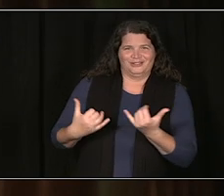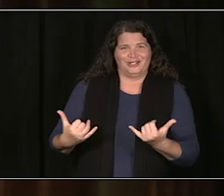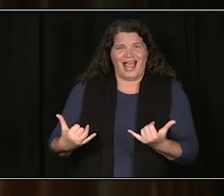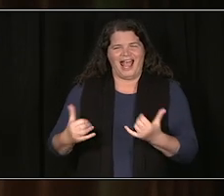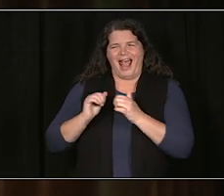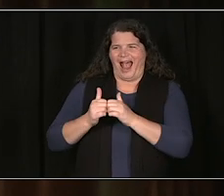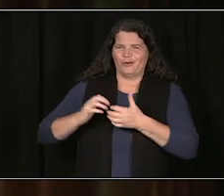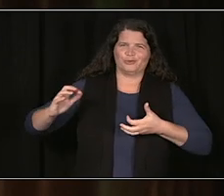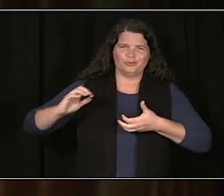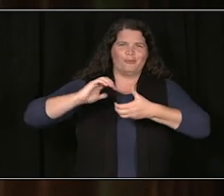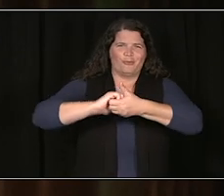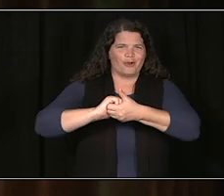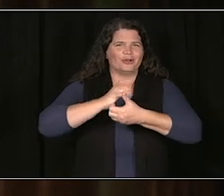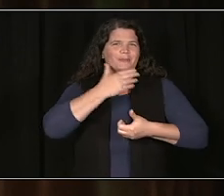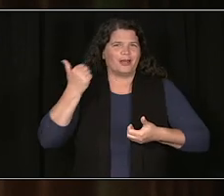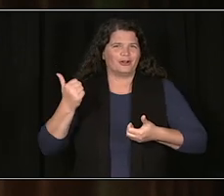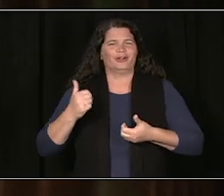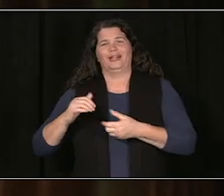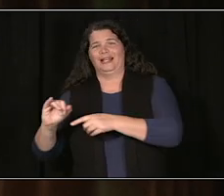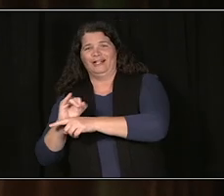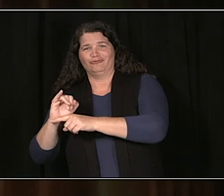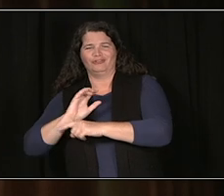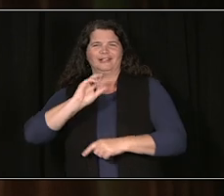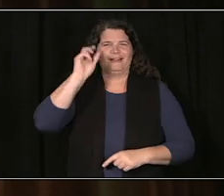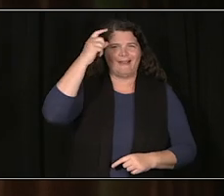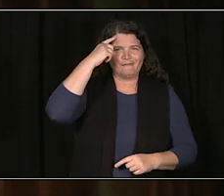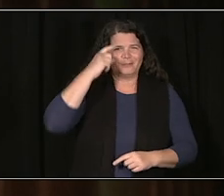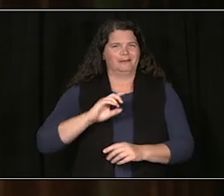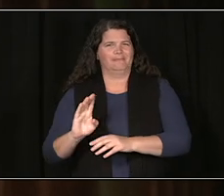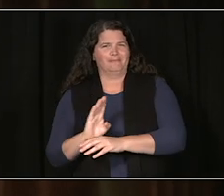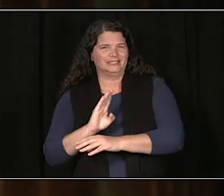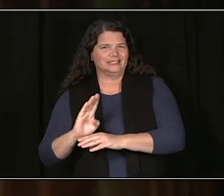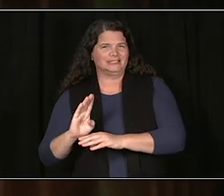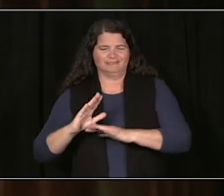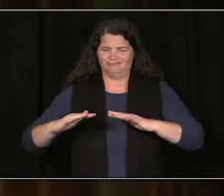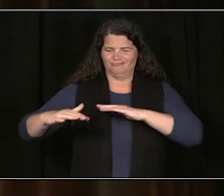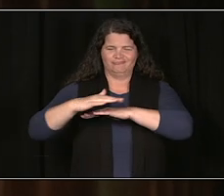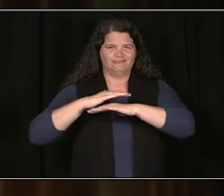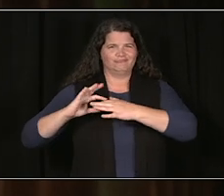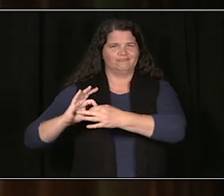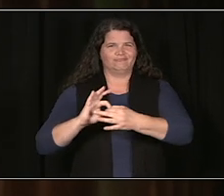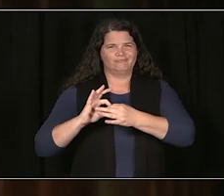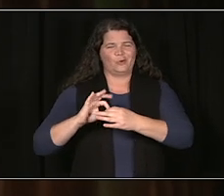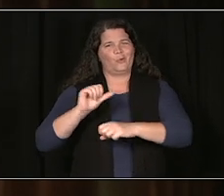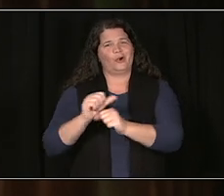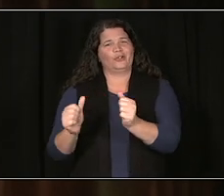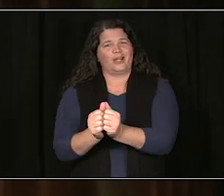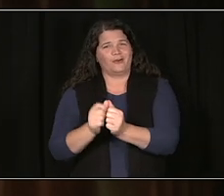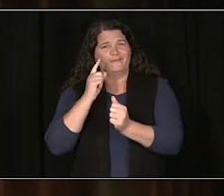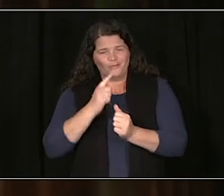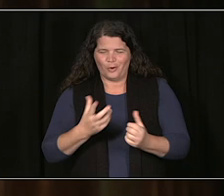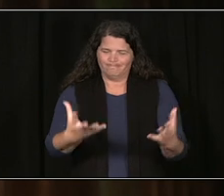can partner with the industry, our government, business to have more women in